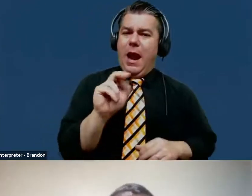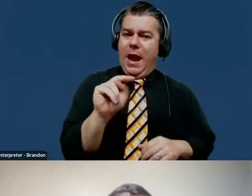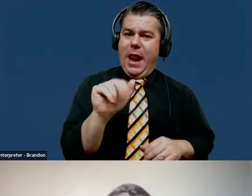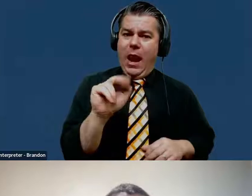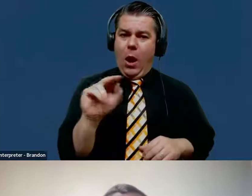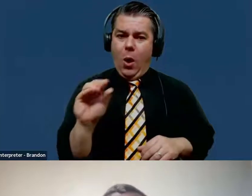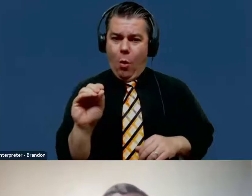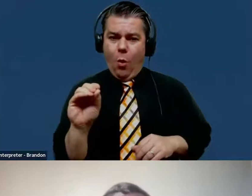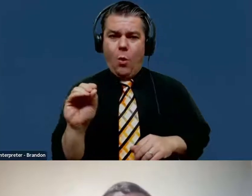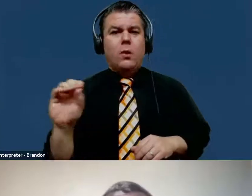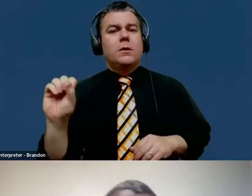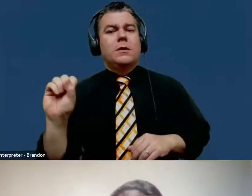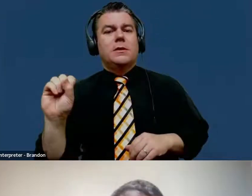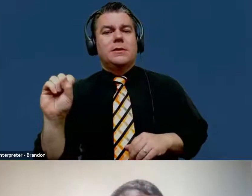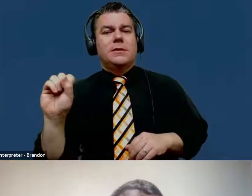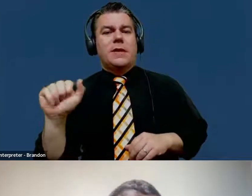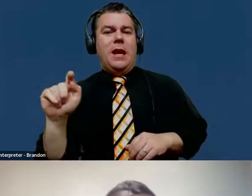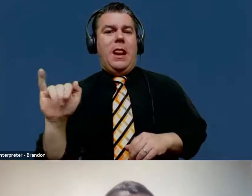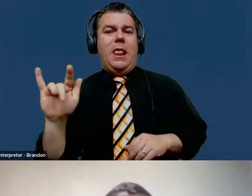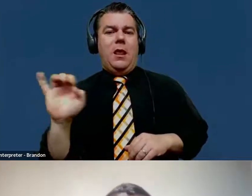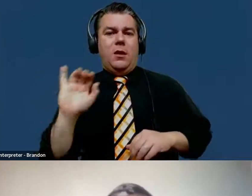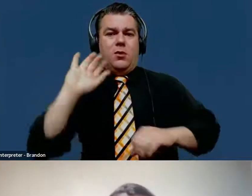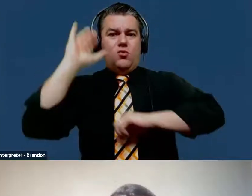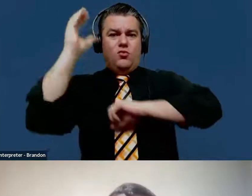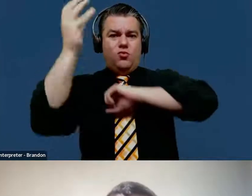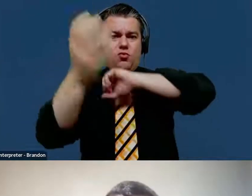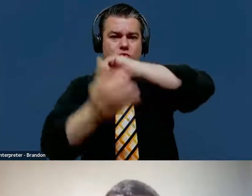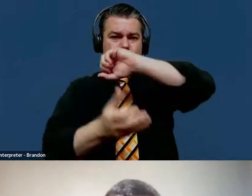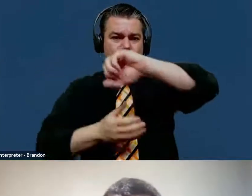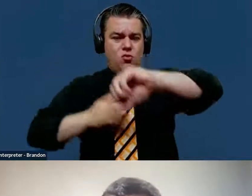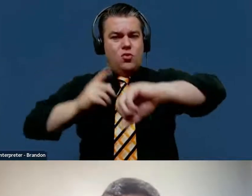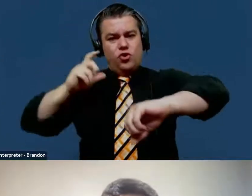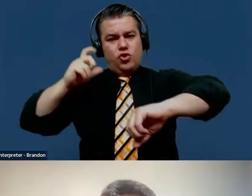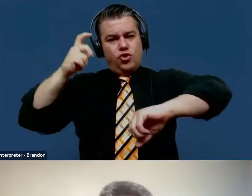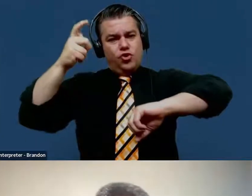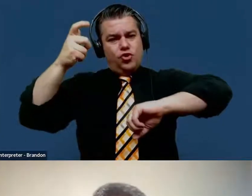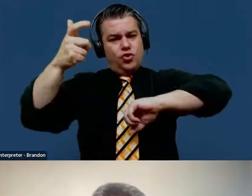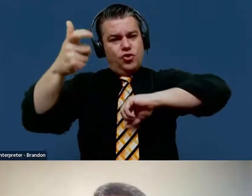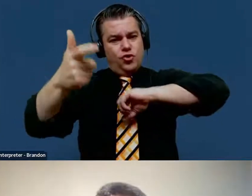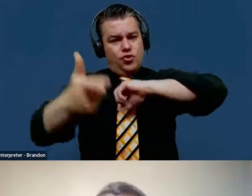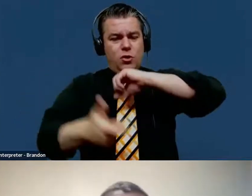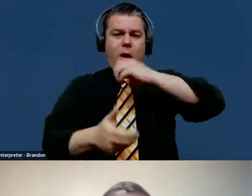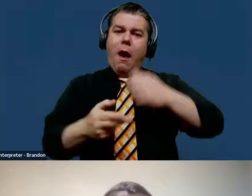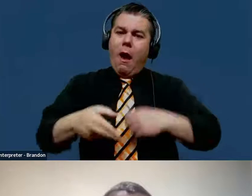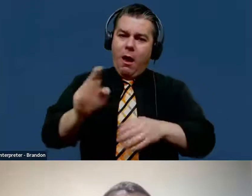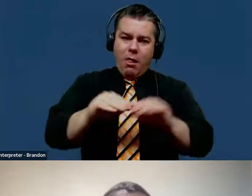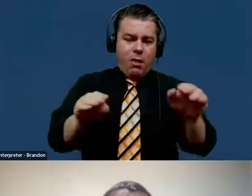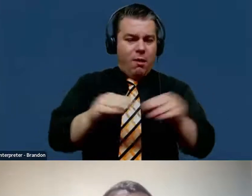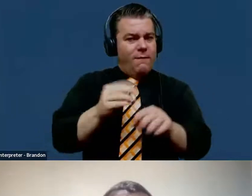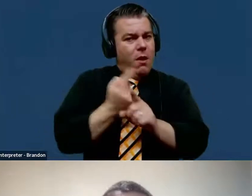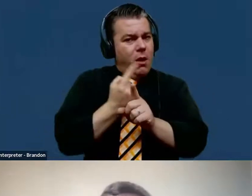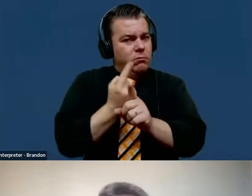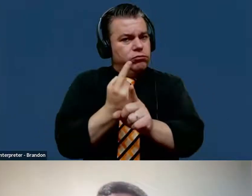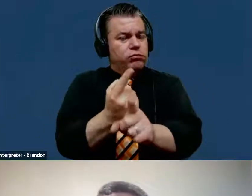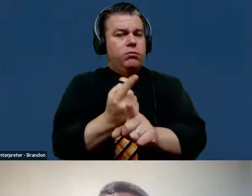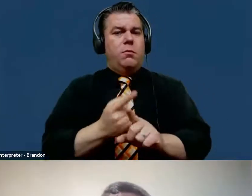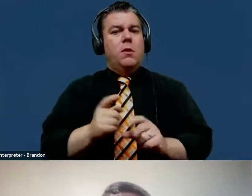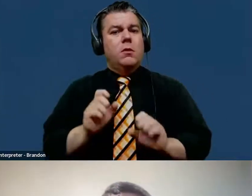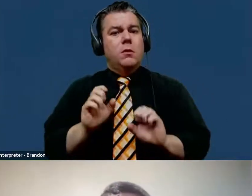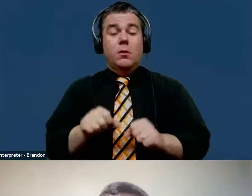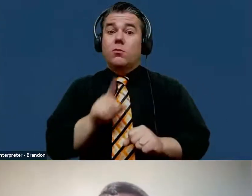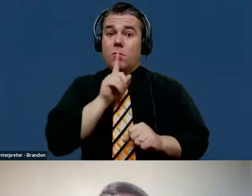can take the very necessary information with high level accuracy, I think it can really fast